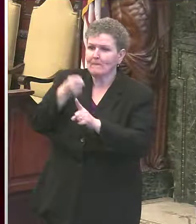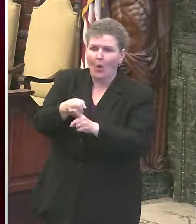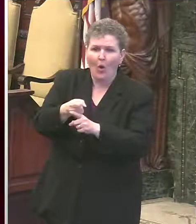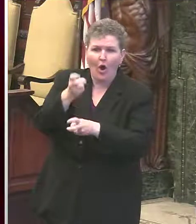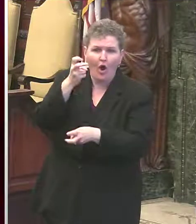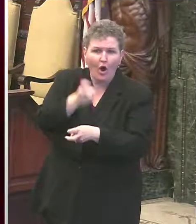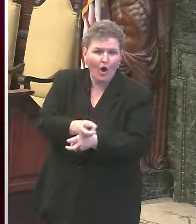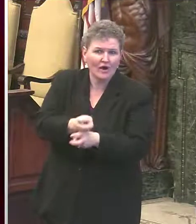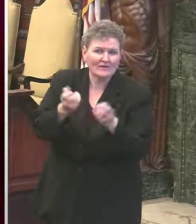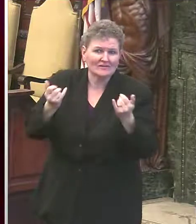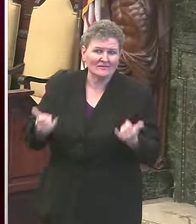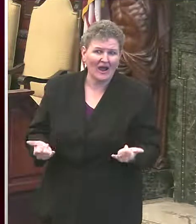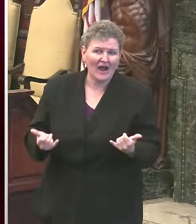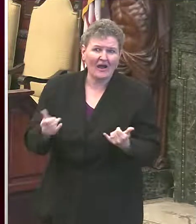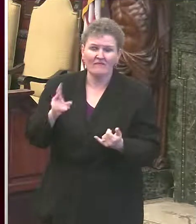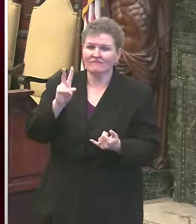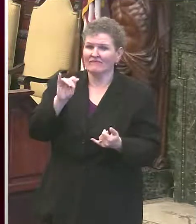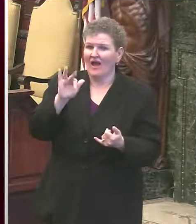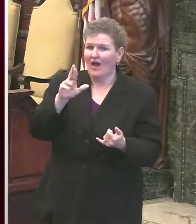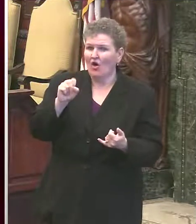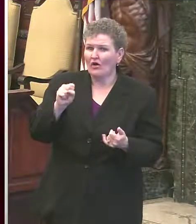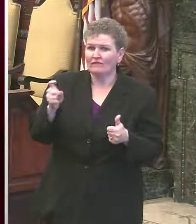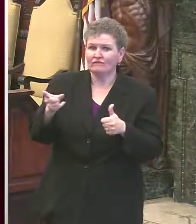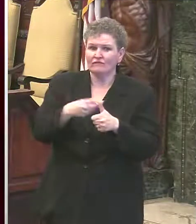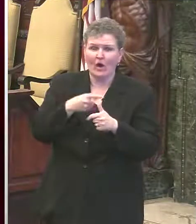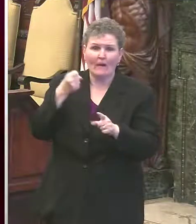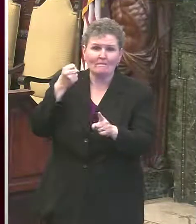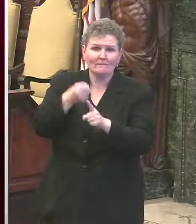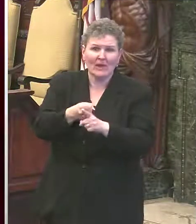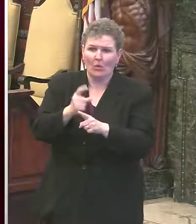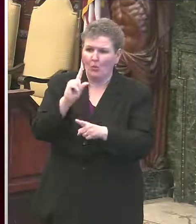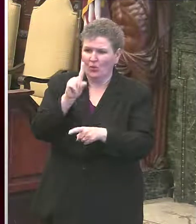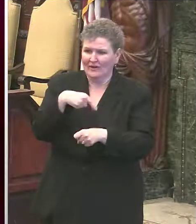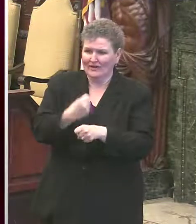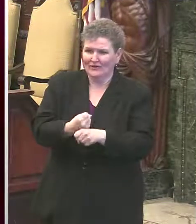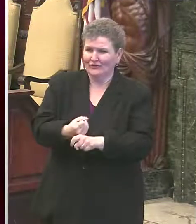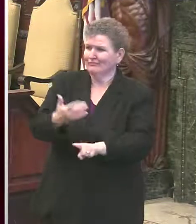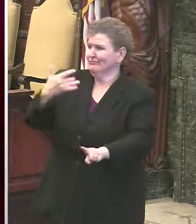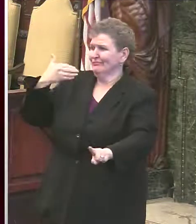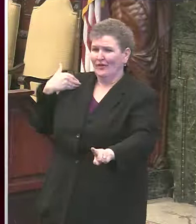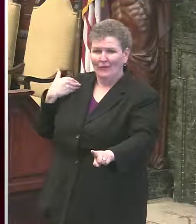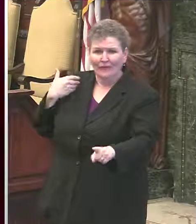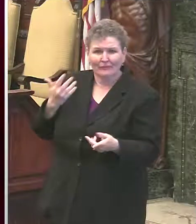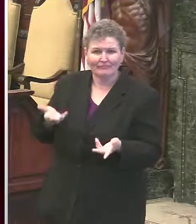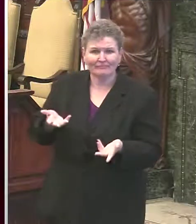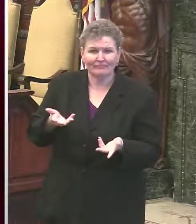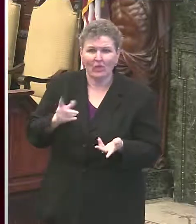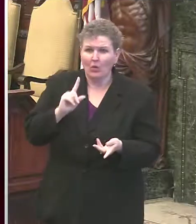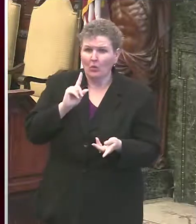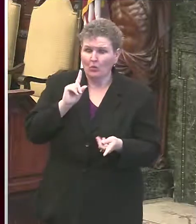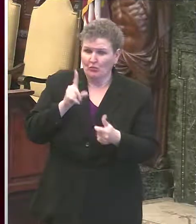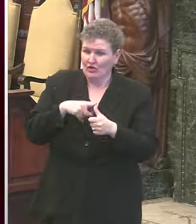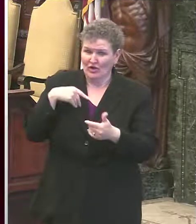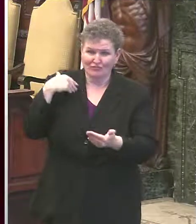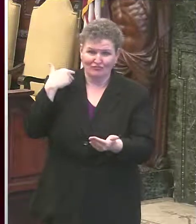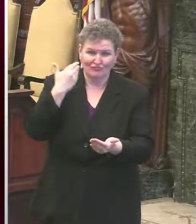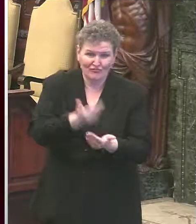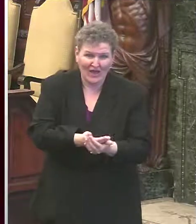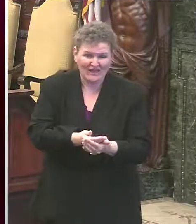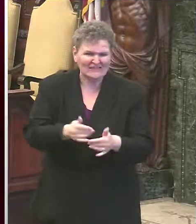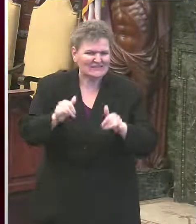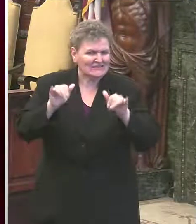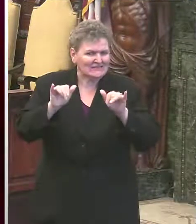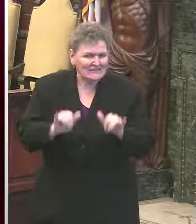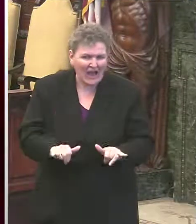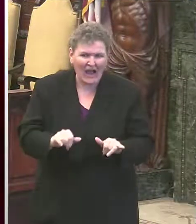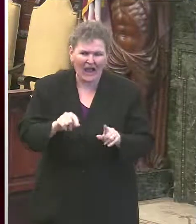where the virus first hit hard a year ago when it first arrived in this country. And I don't know if that